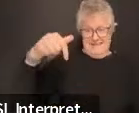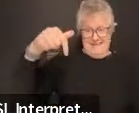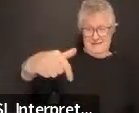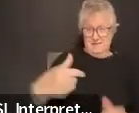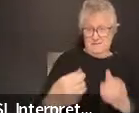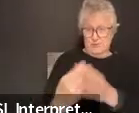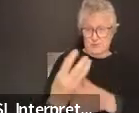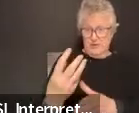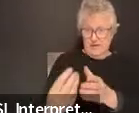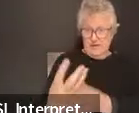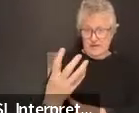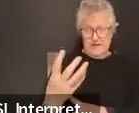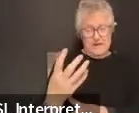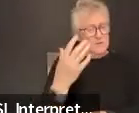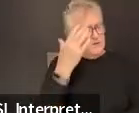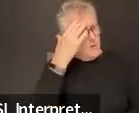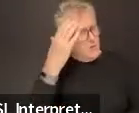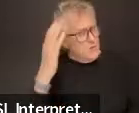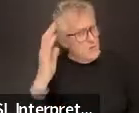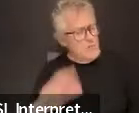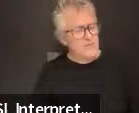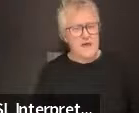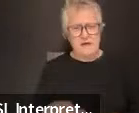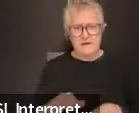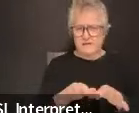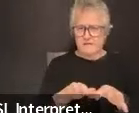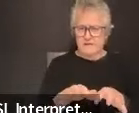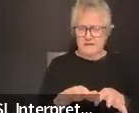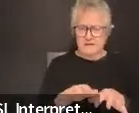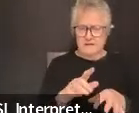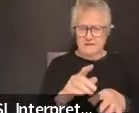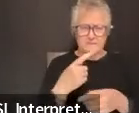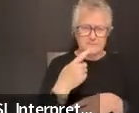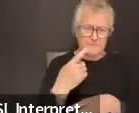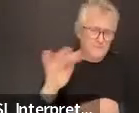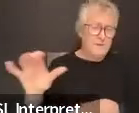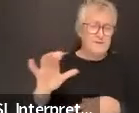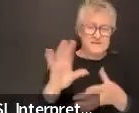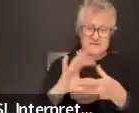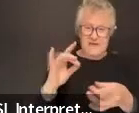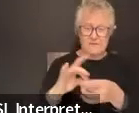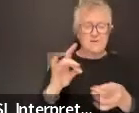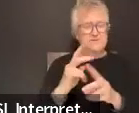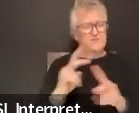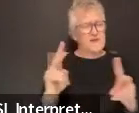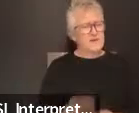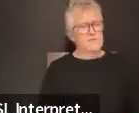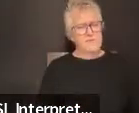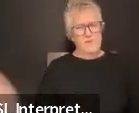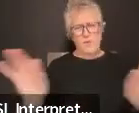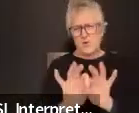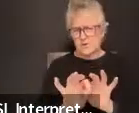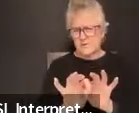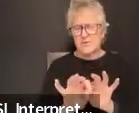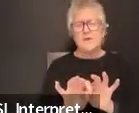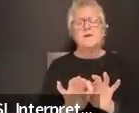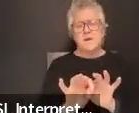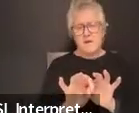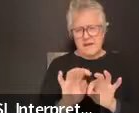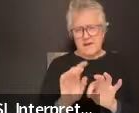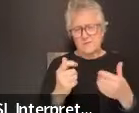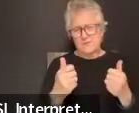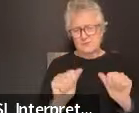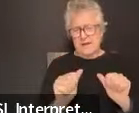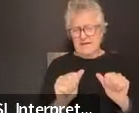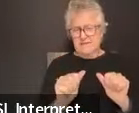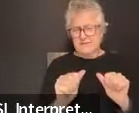important. And we want to get ahead of that and share this site that's going to be on our website that talks